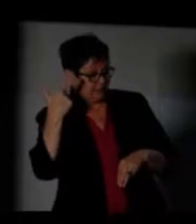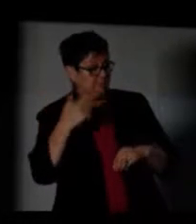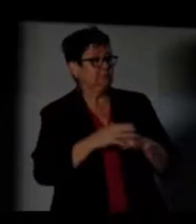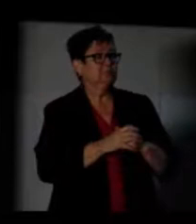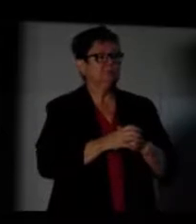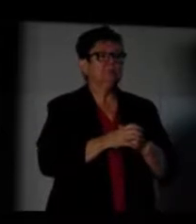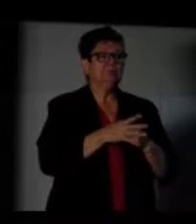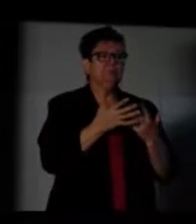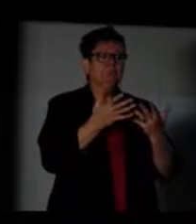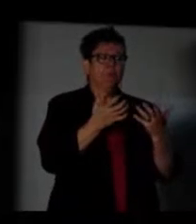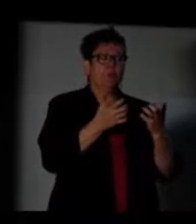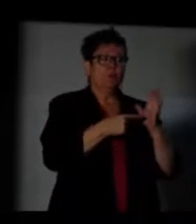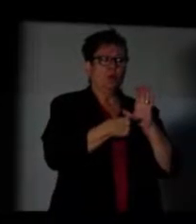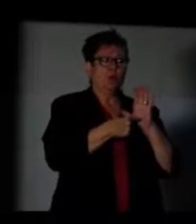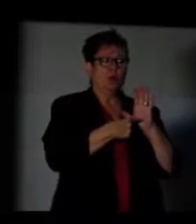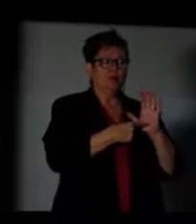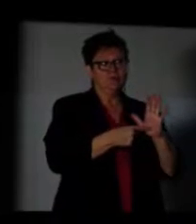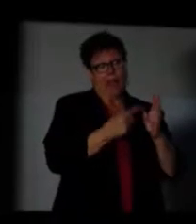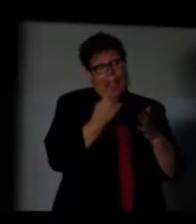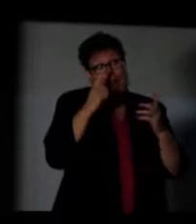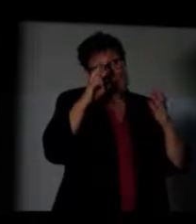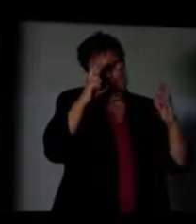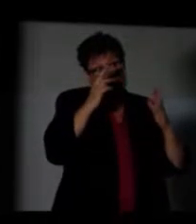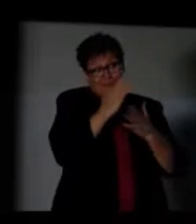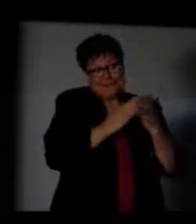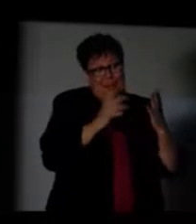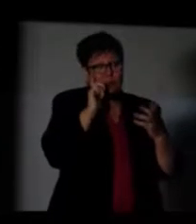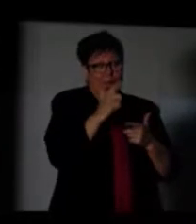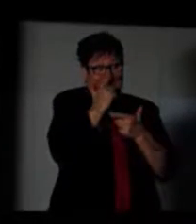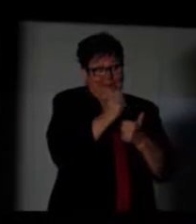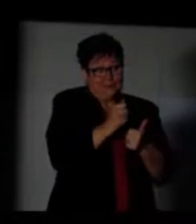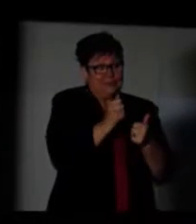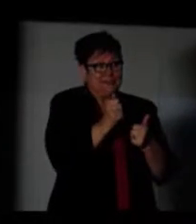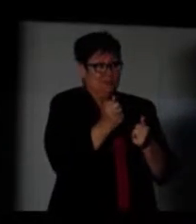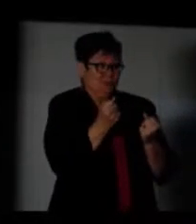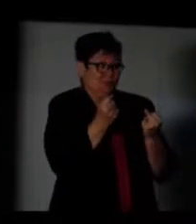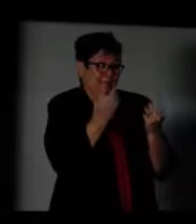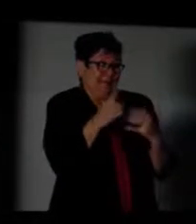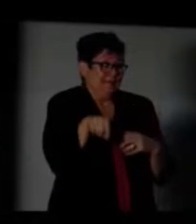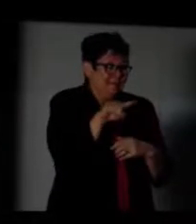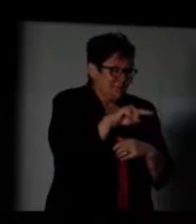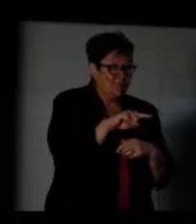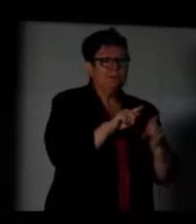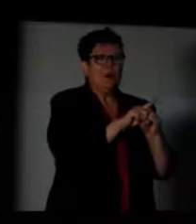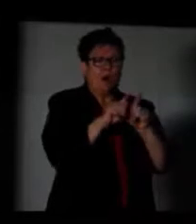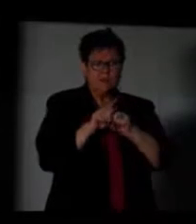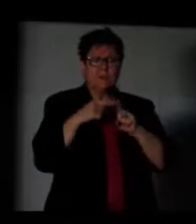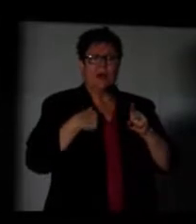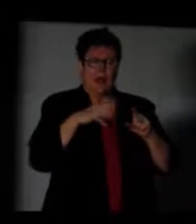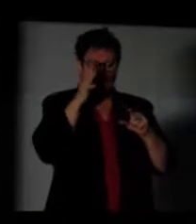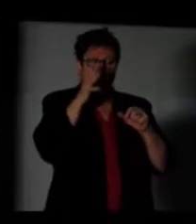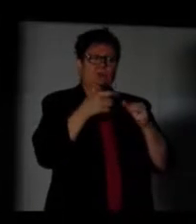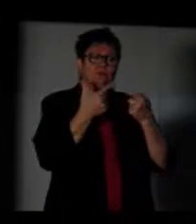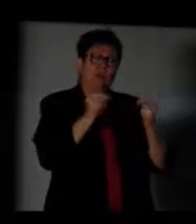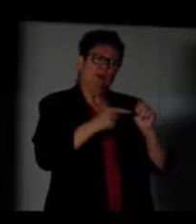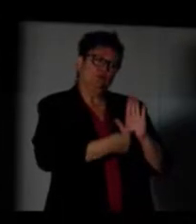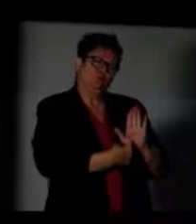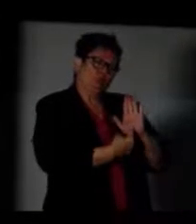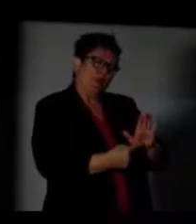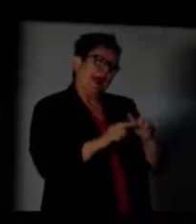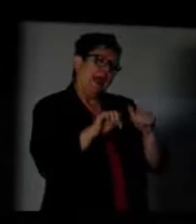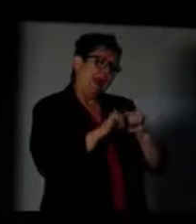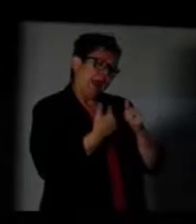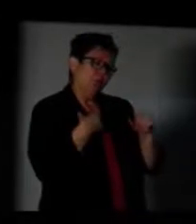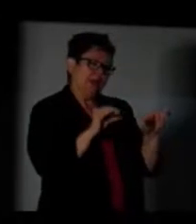illustration. I think hopefully some of those will be of interest to quite a few of you. But then I'll also go on and try to illustrate how we're measuring things